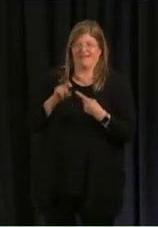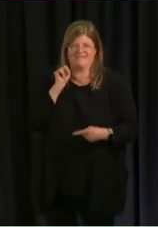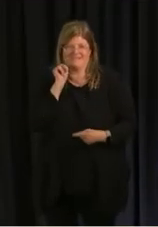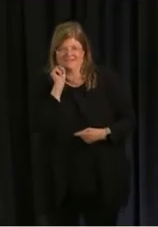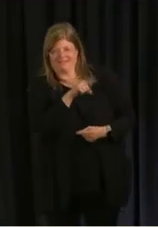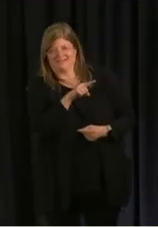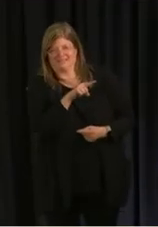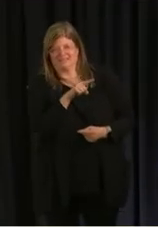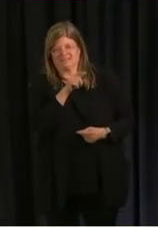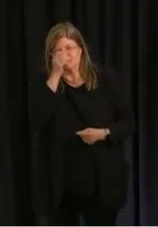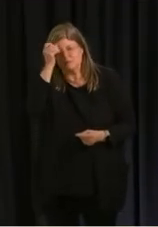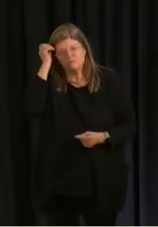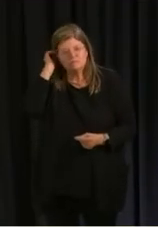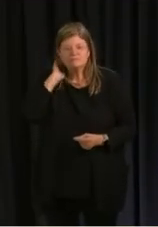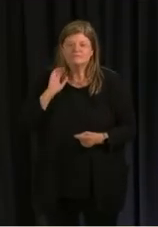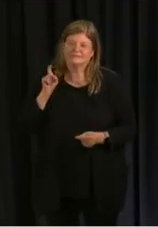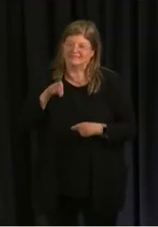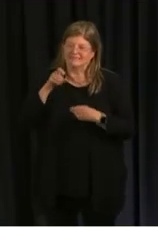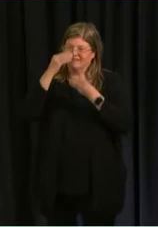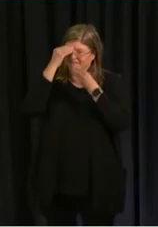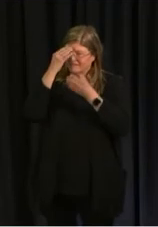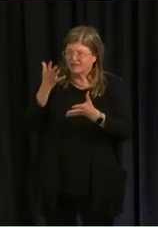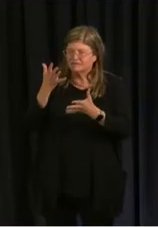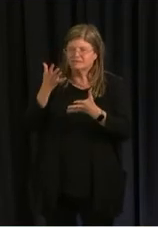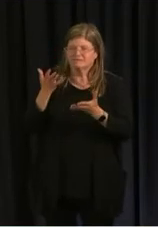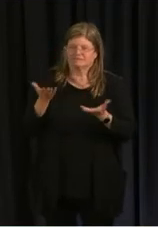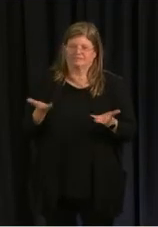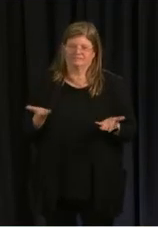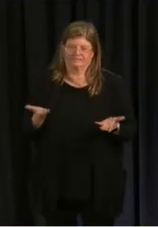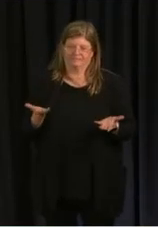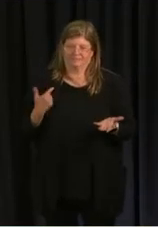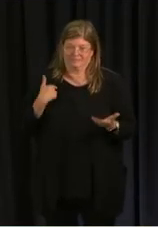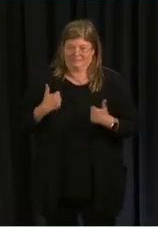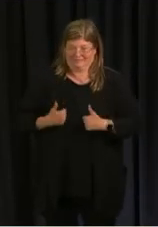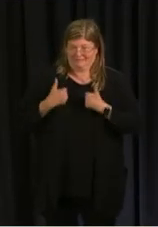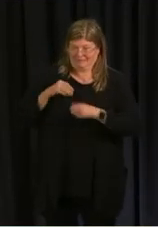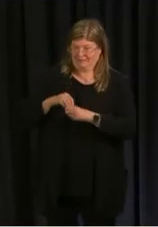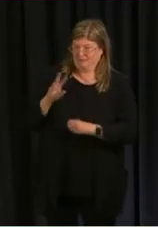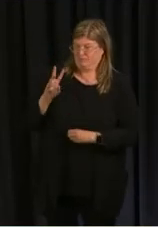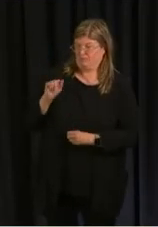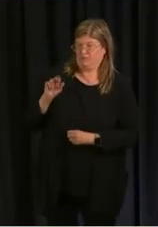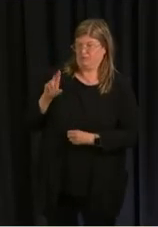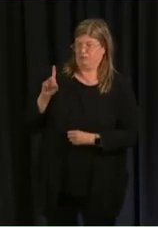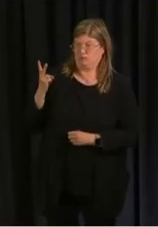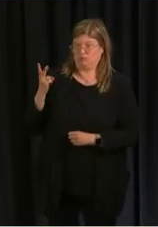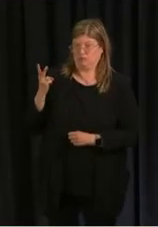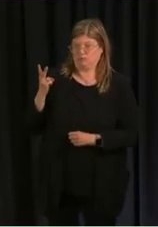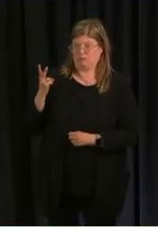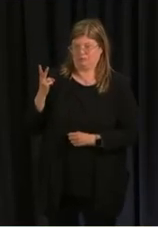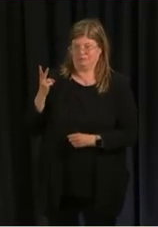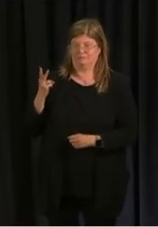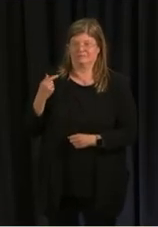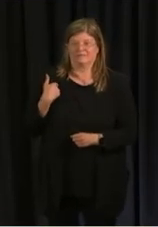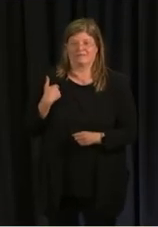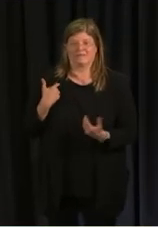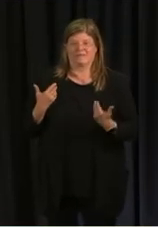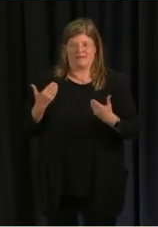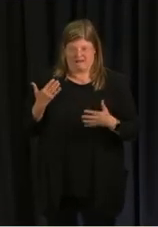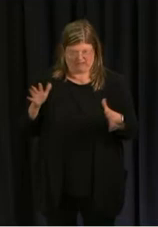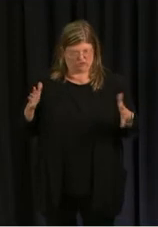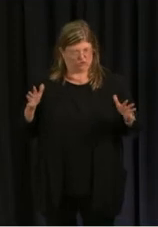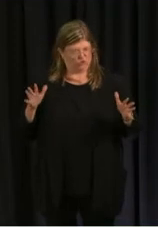information. So I live in Ward 2. I have a pre-existing condition. I have